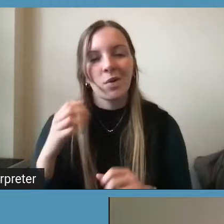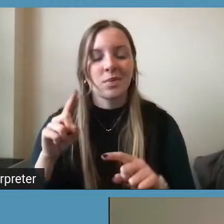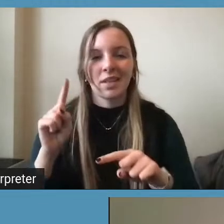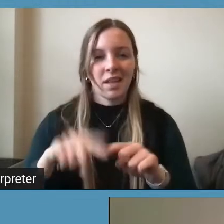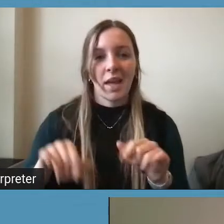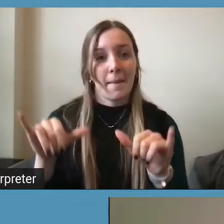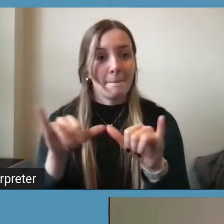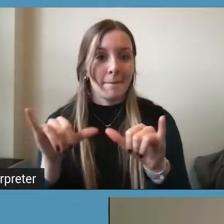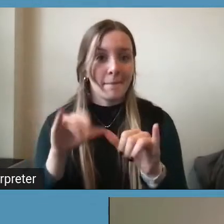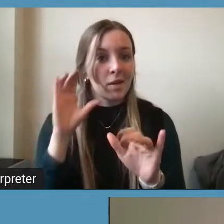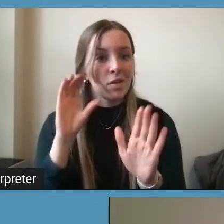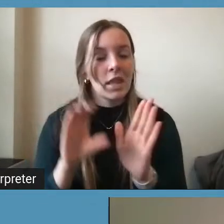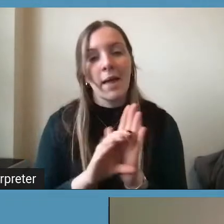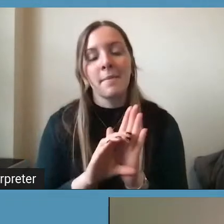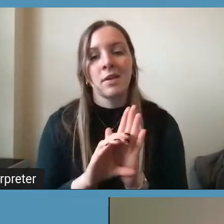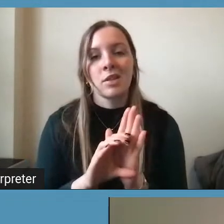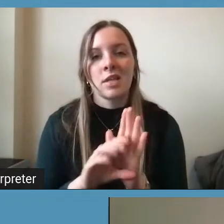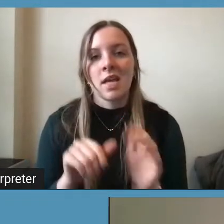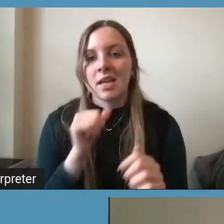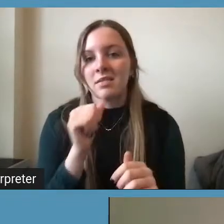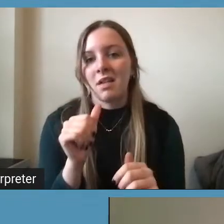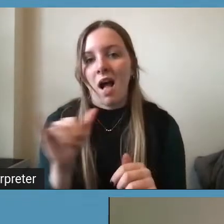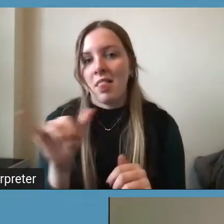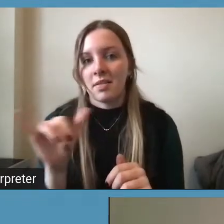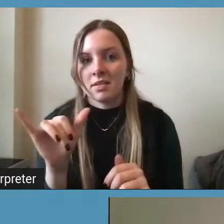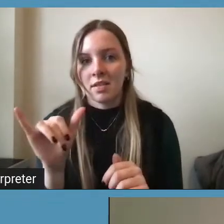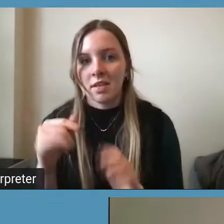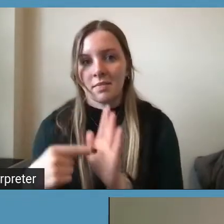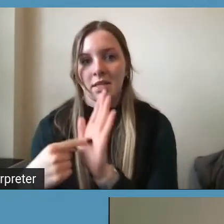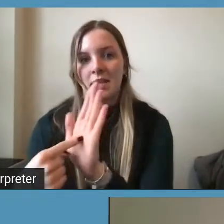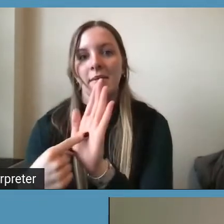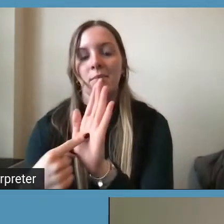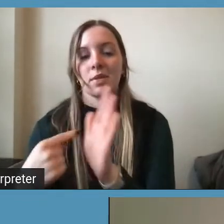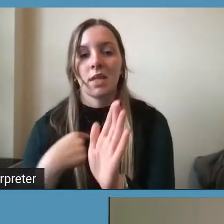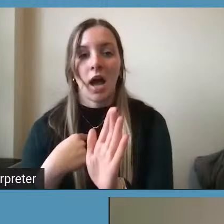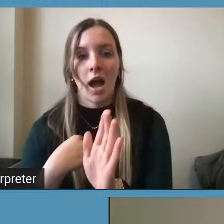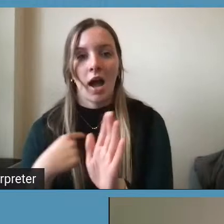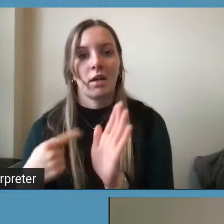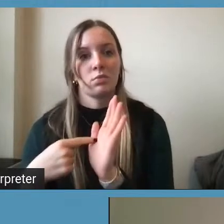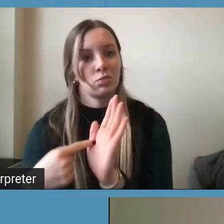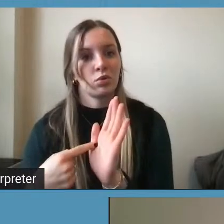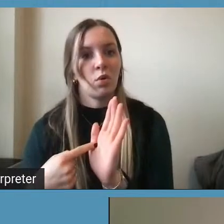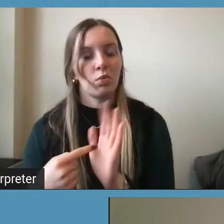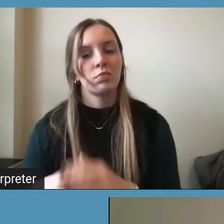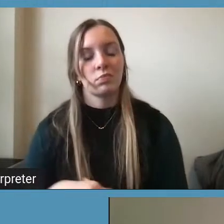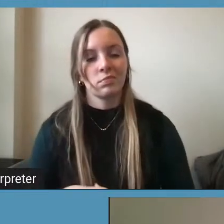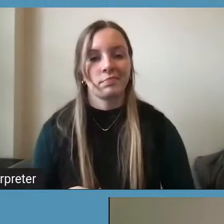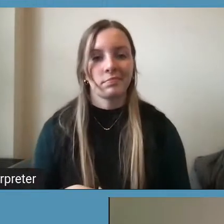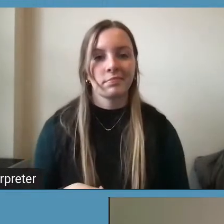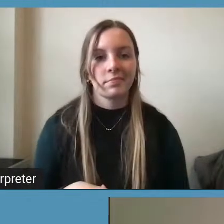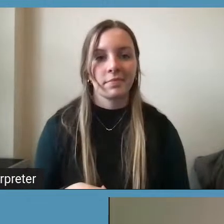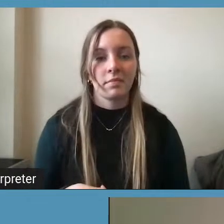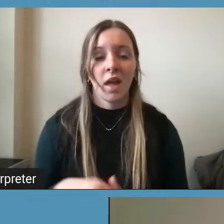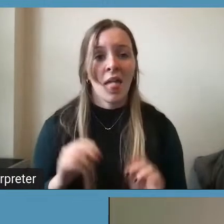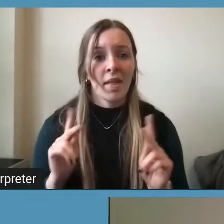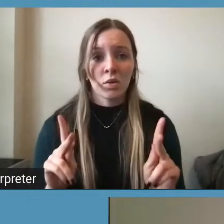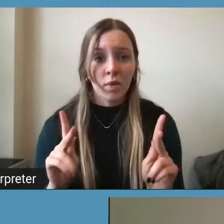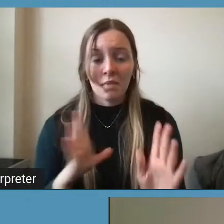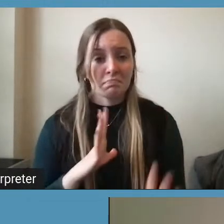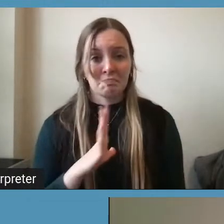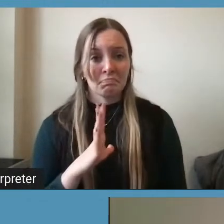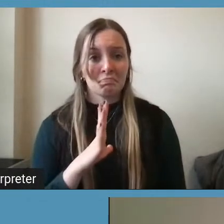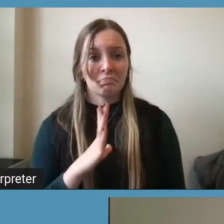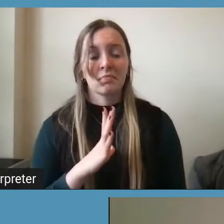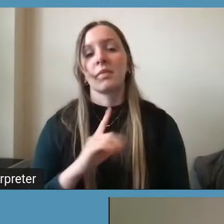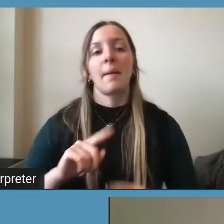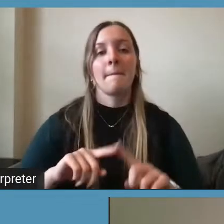super tight like the stuff that I just showed you. Maybe that's okay. It goes back to who you're doing it for and why you're doing it, whether or not